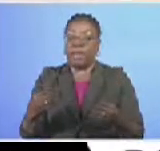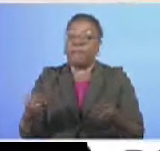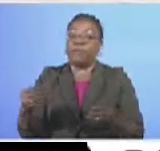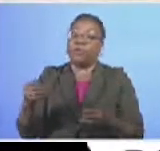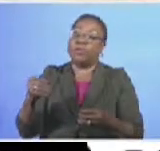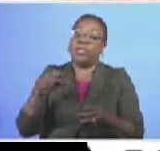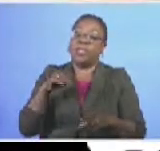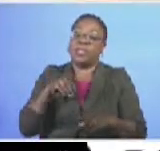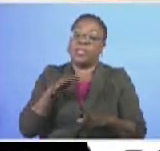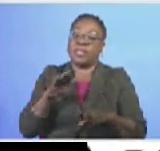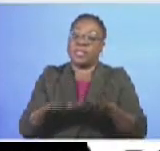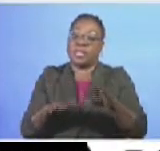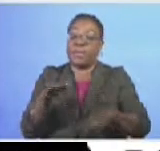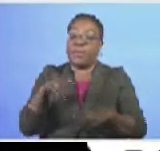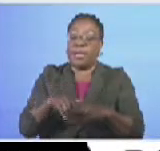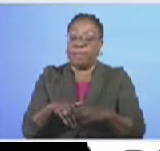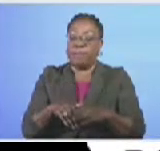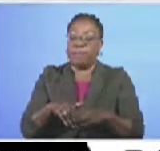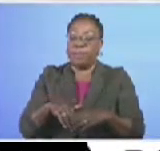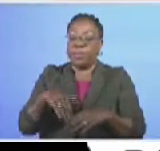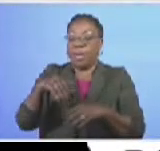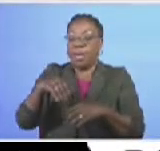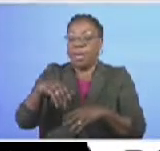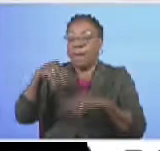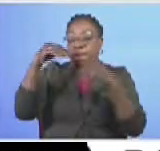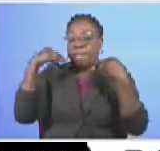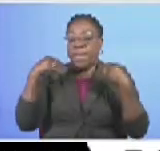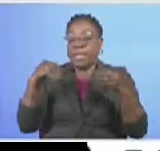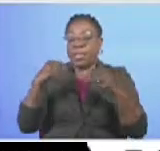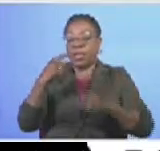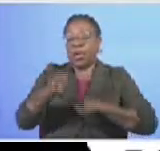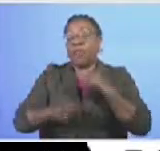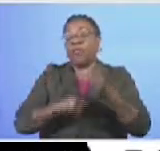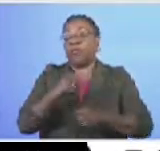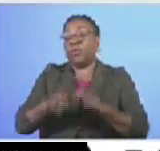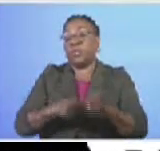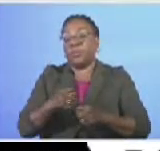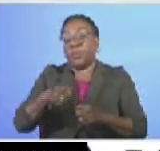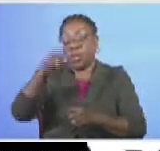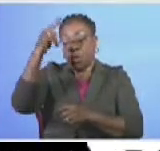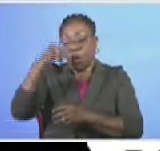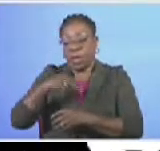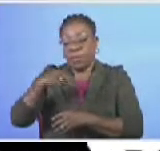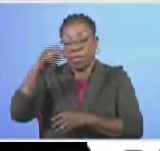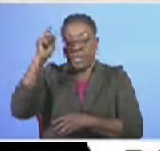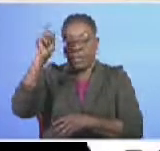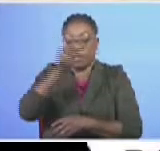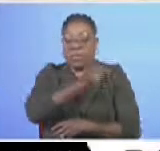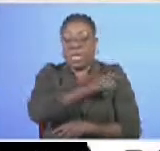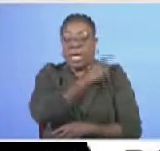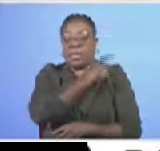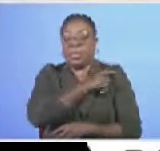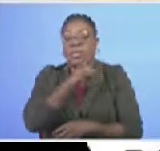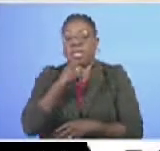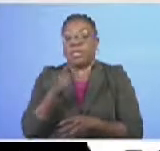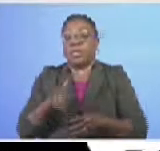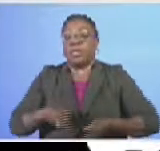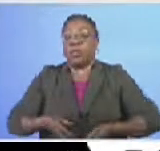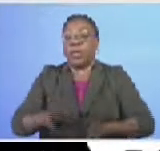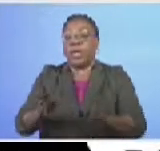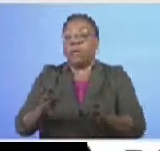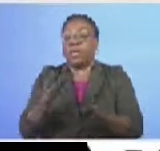and Aviation, the Honorable Dionisio de Aguilar, says they are in the process of building the platform to administer the test. So the way we envision that